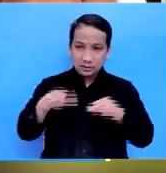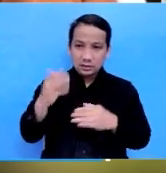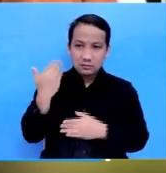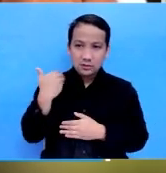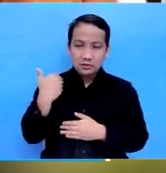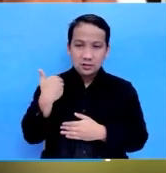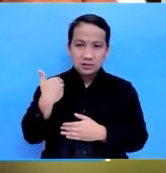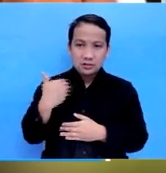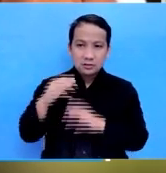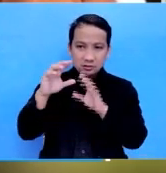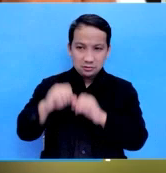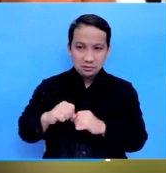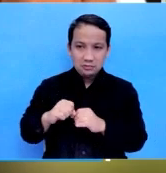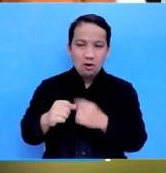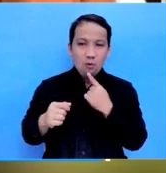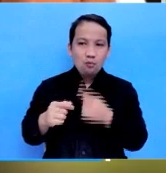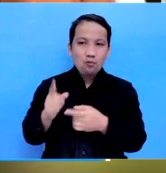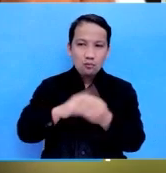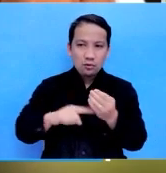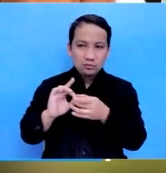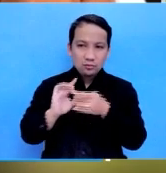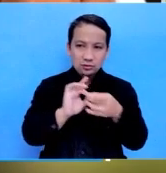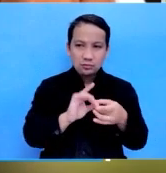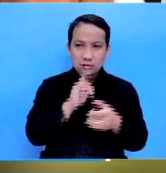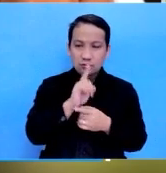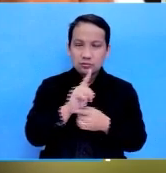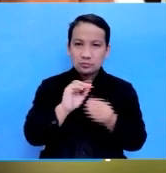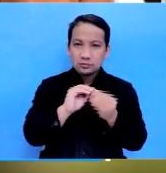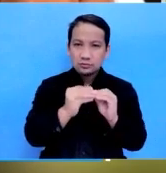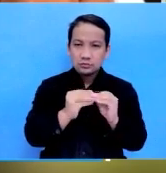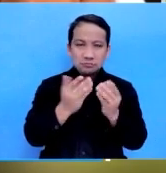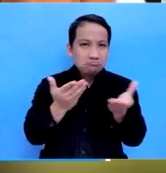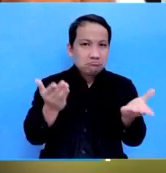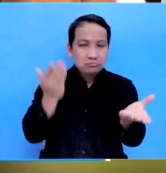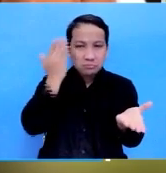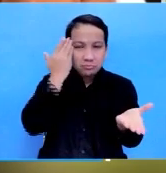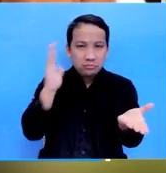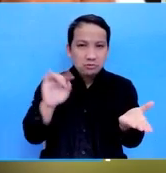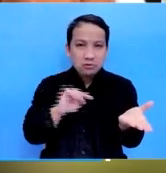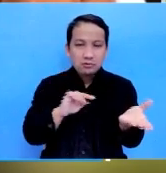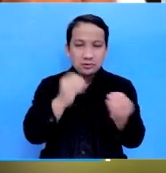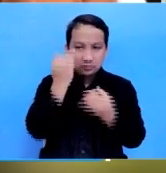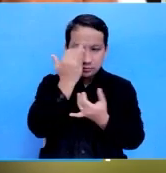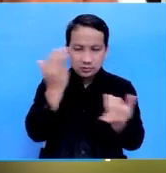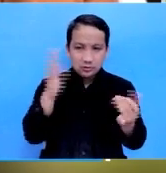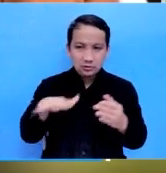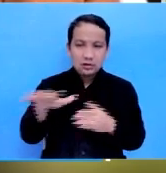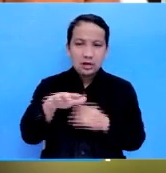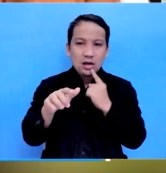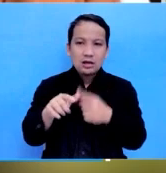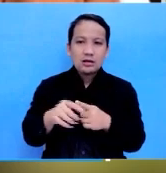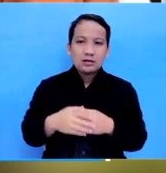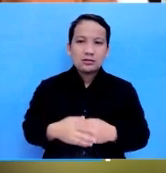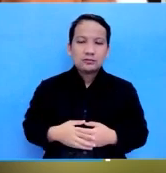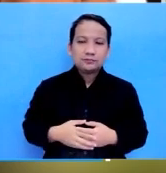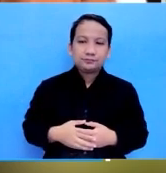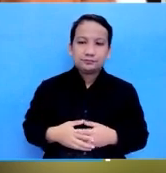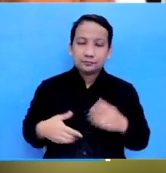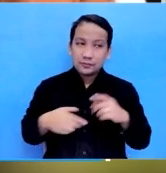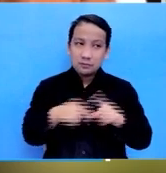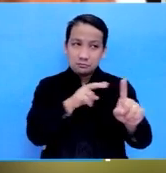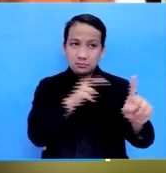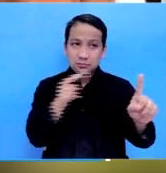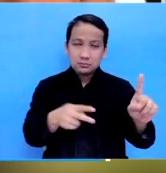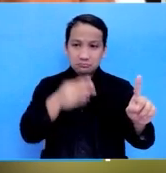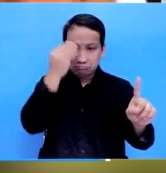estimate of kung ano yung mga actual numbers since we don't have any information. Pero yung projections natin,